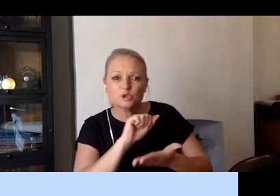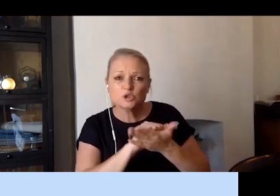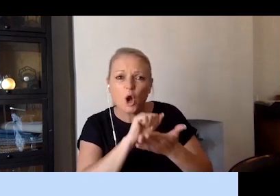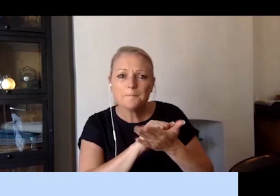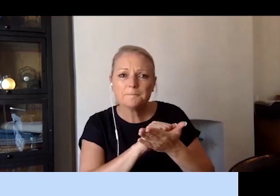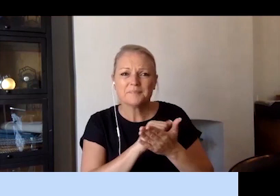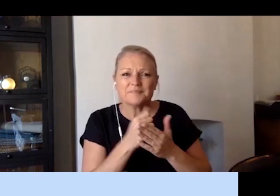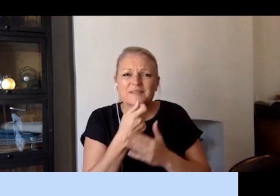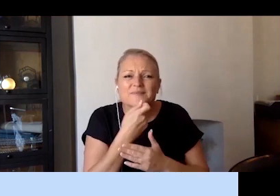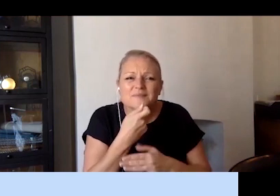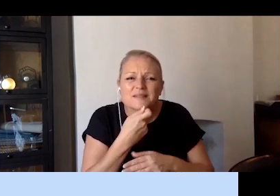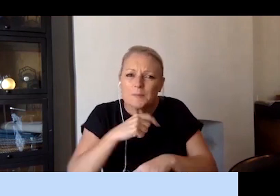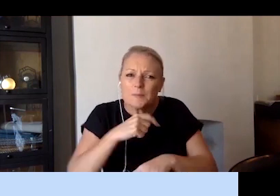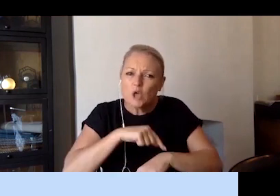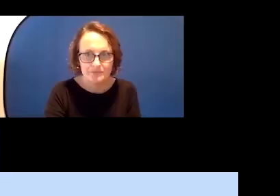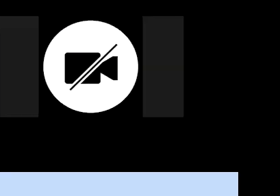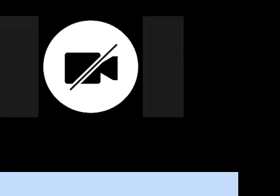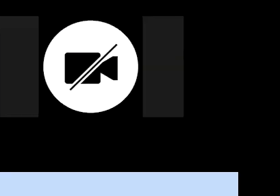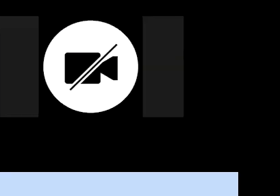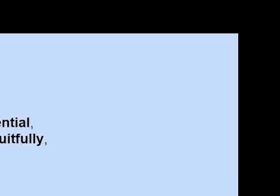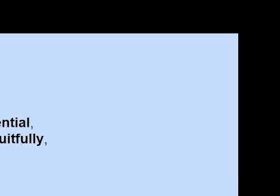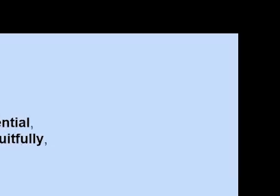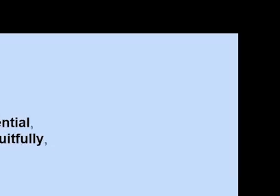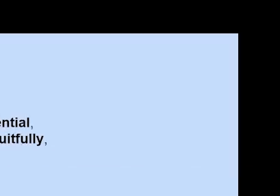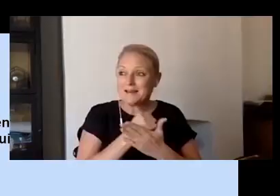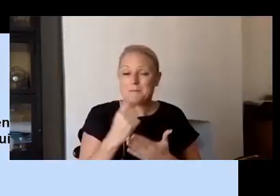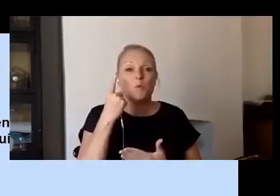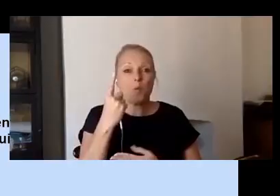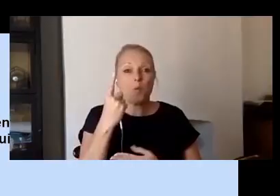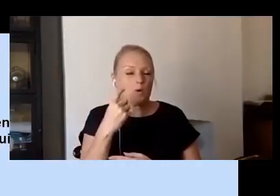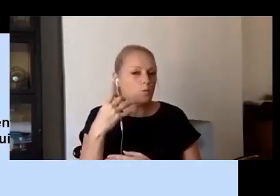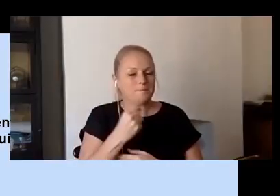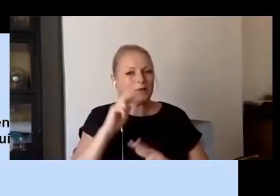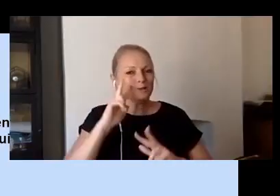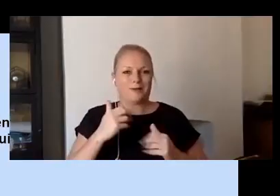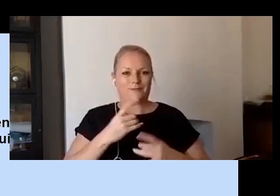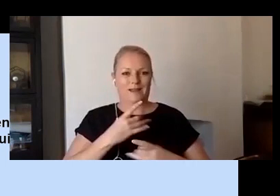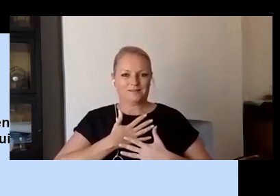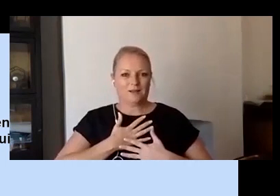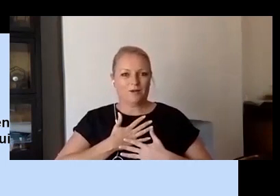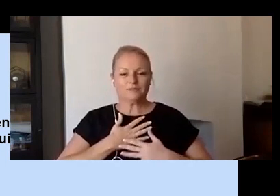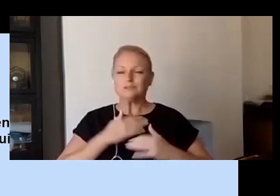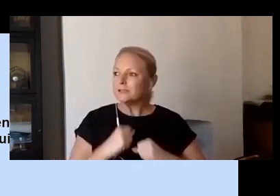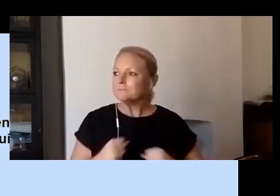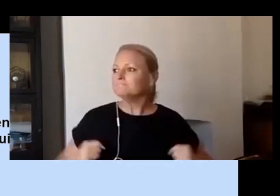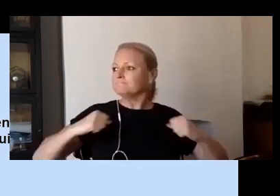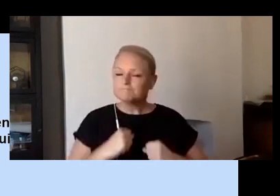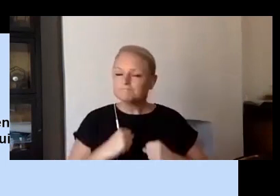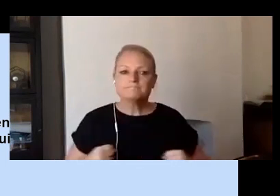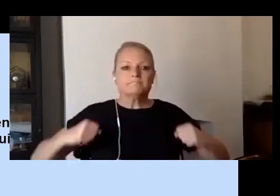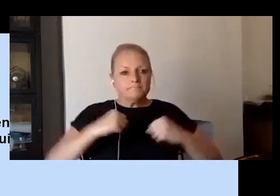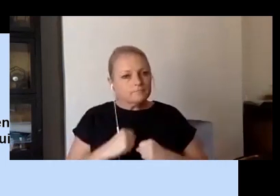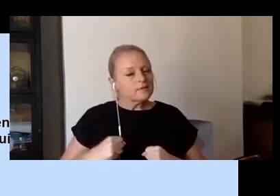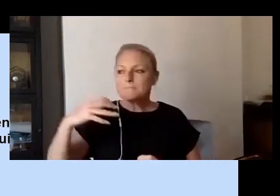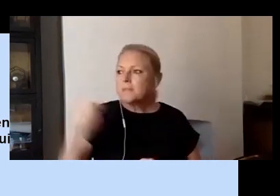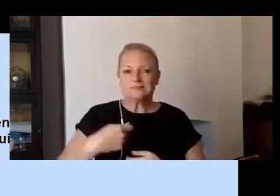self-care and consciously paying attention to and building up our personal protective practices more important than ever.